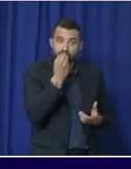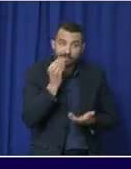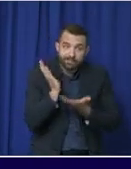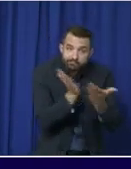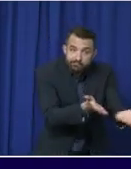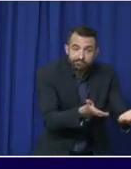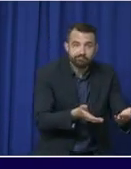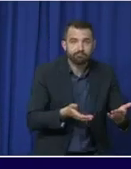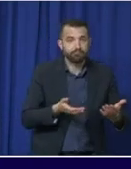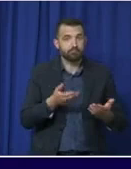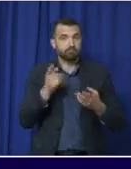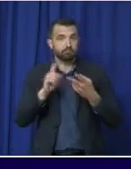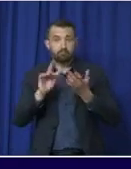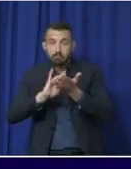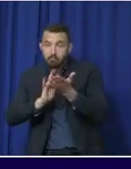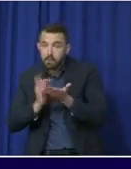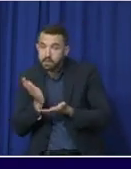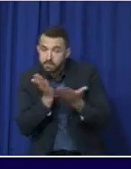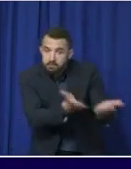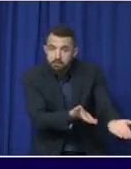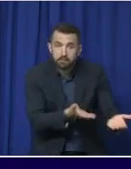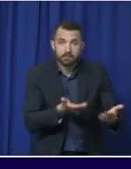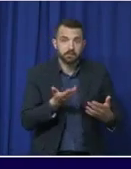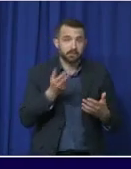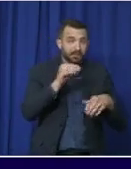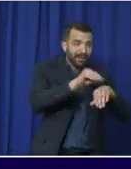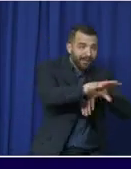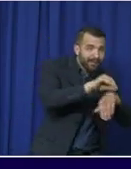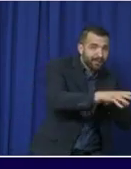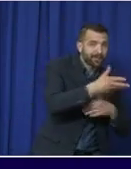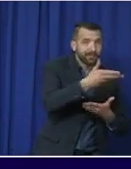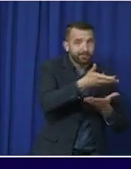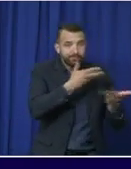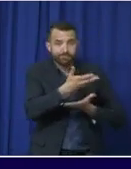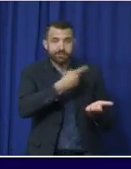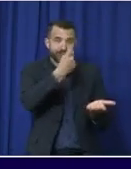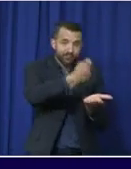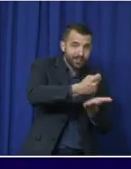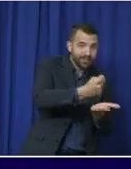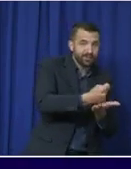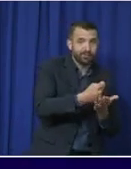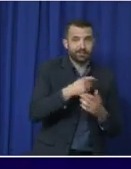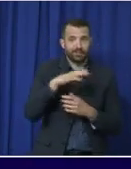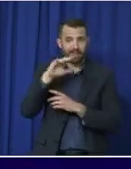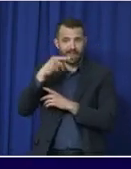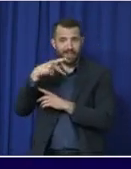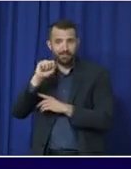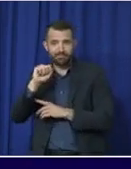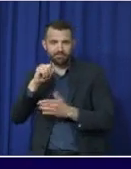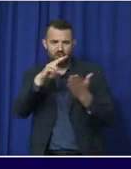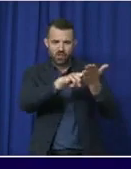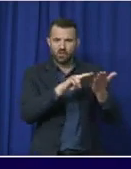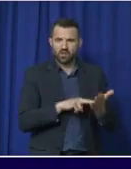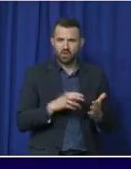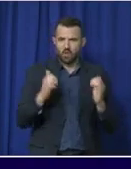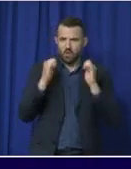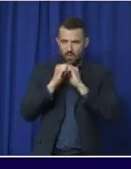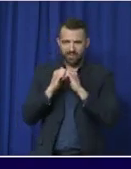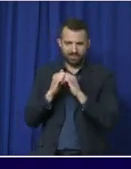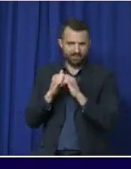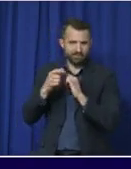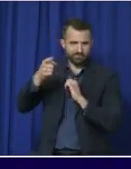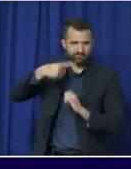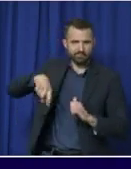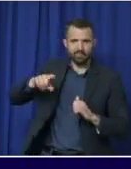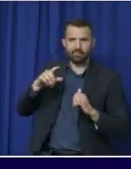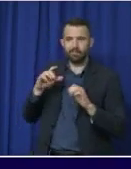behavioral health counseling. The CAPS will subcontract with minority-run, community-based organizations to provide culturally